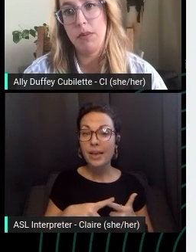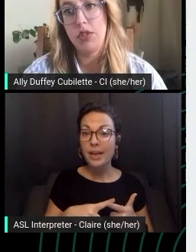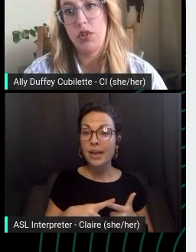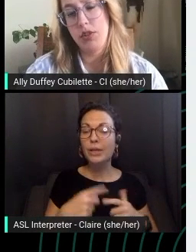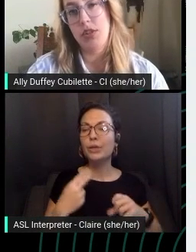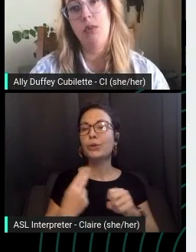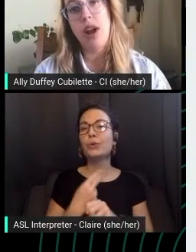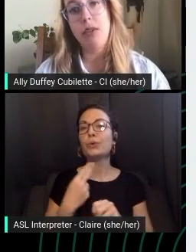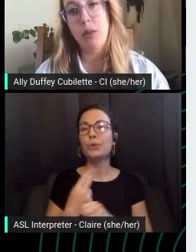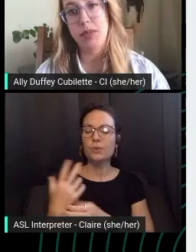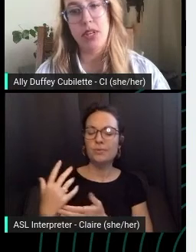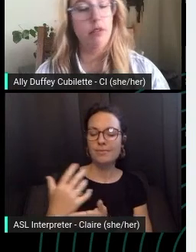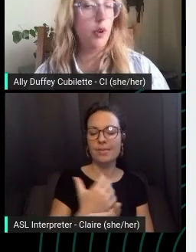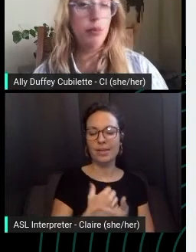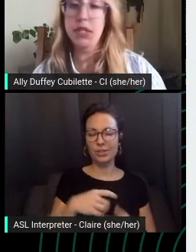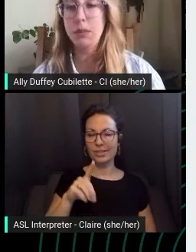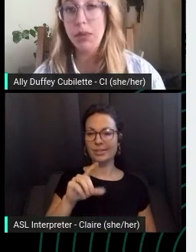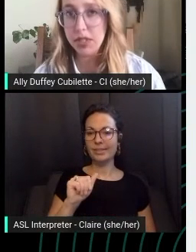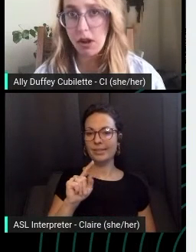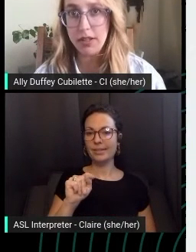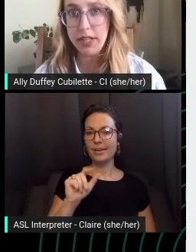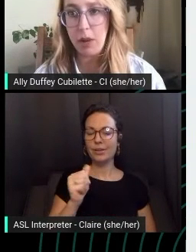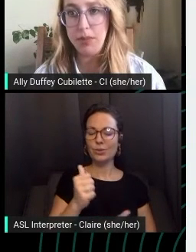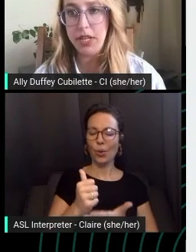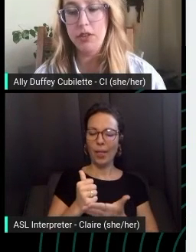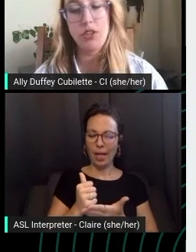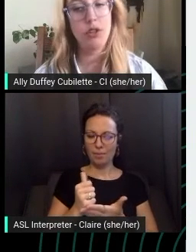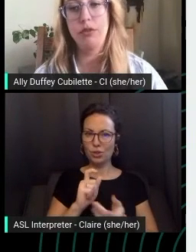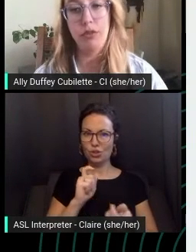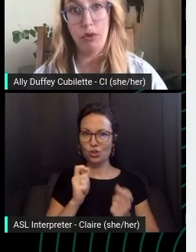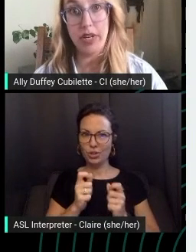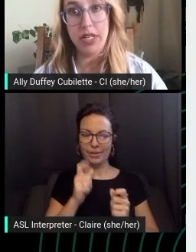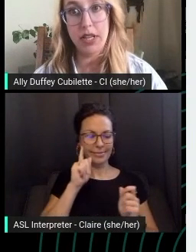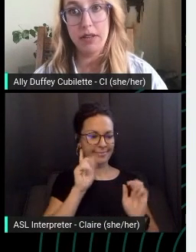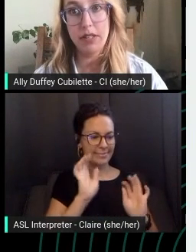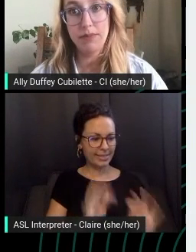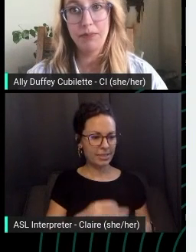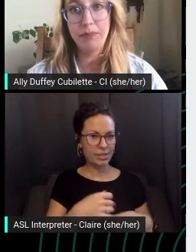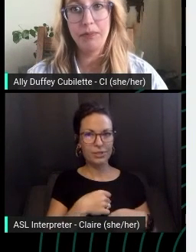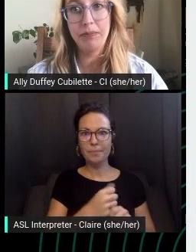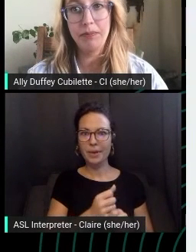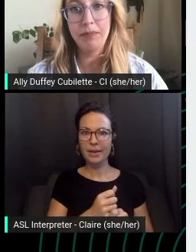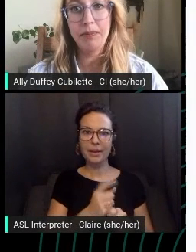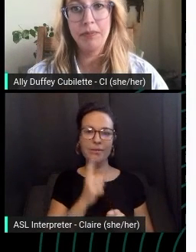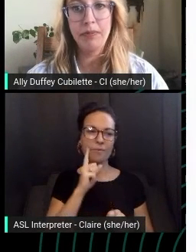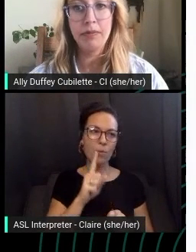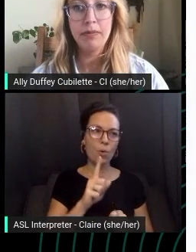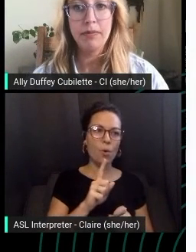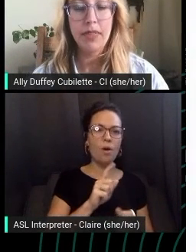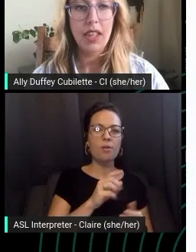to inform decisions around the website, from the simplest content update to full redesigns.